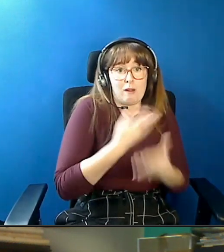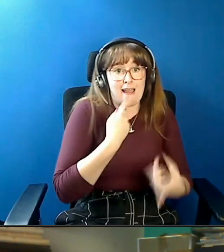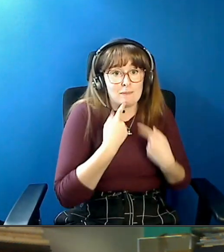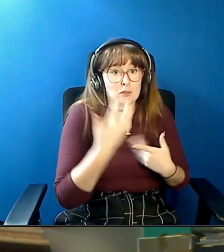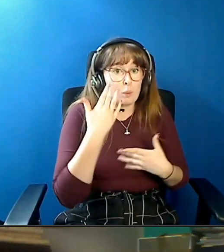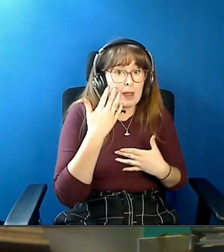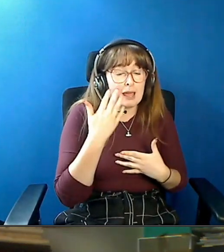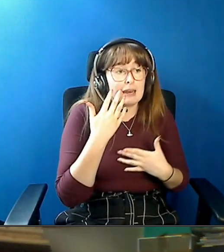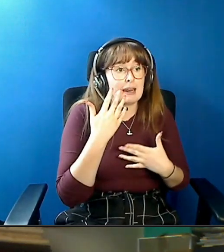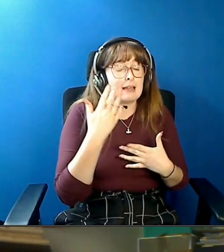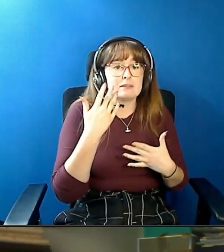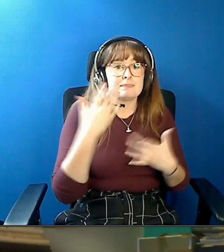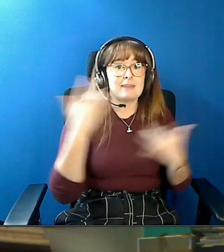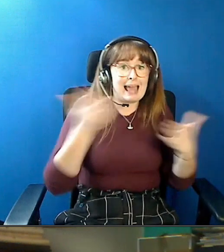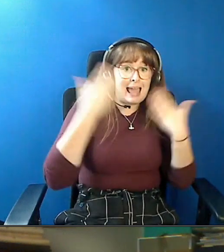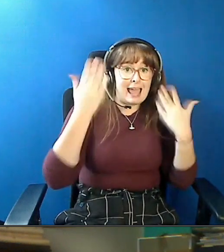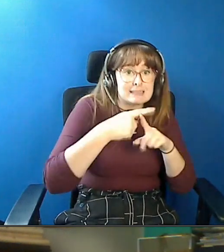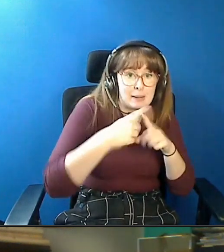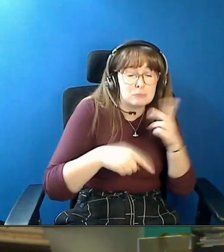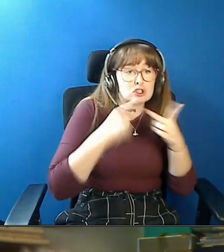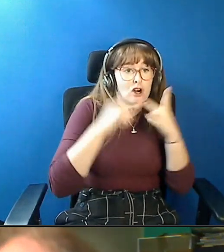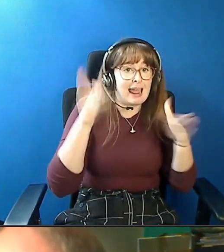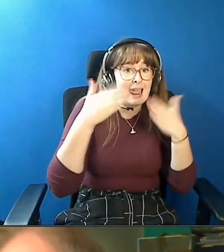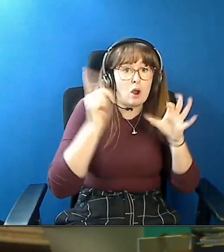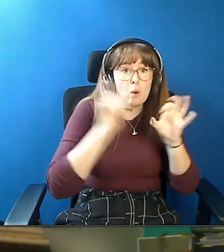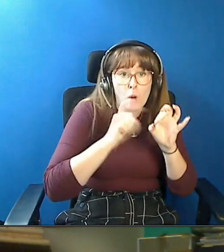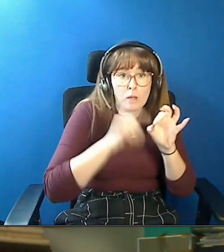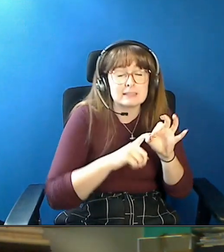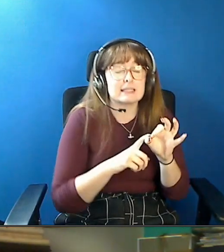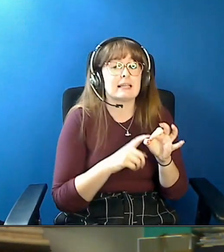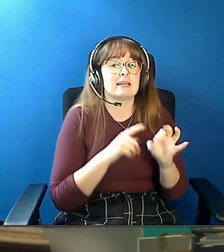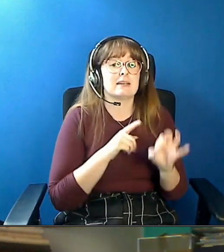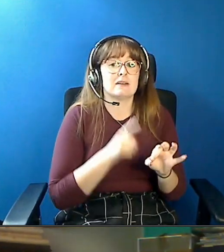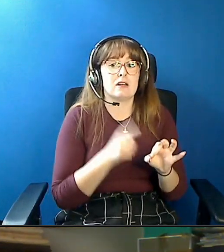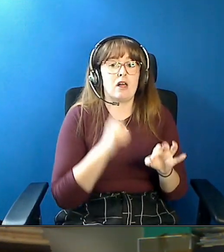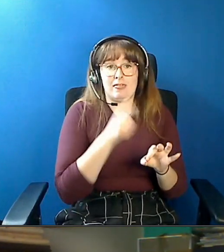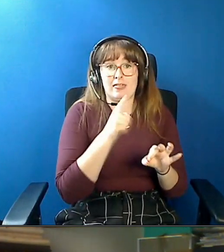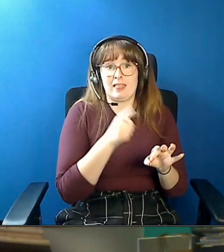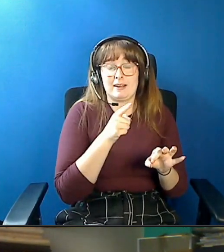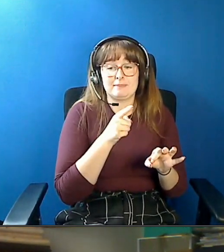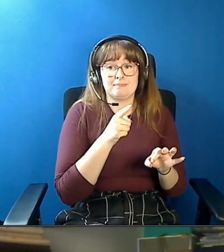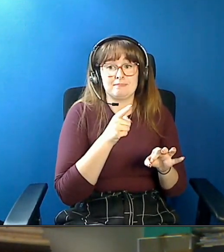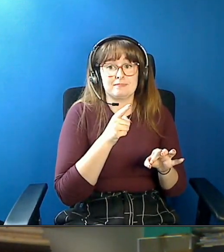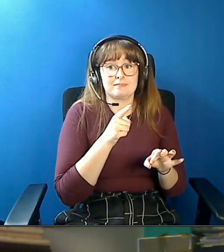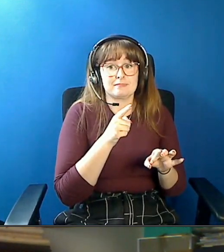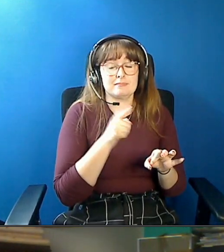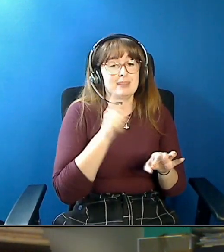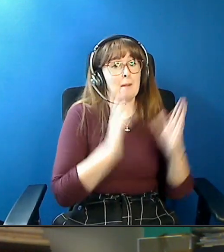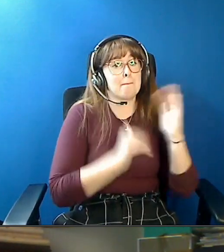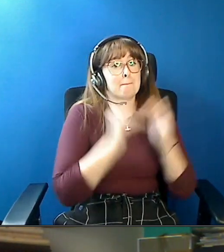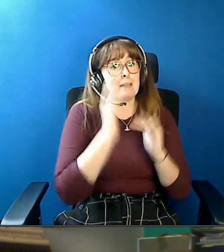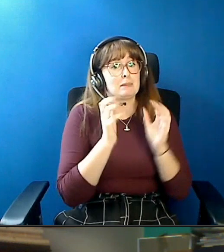air temperature, indoor air quality, and really that kind of tie-in and building models off